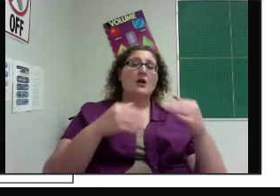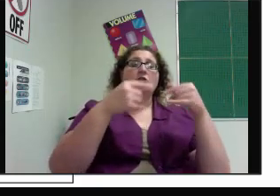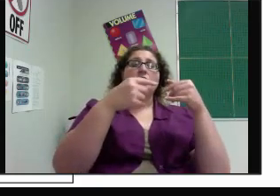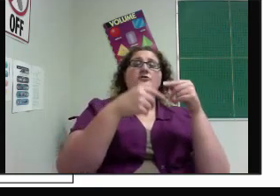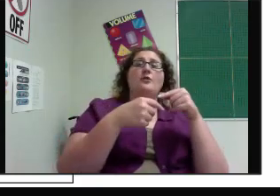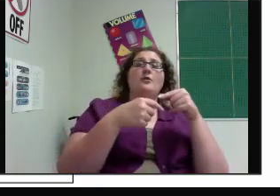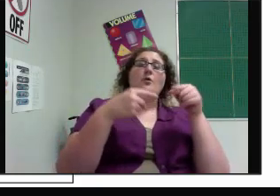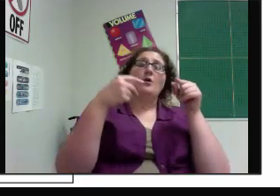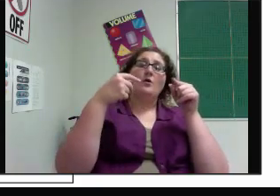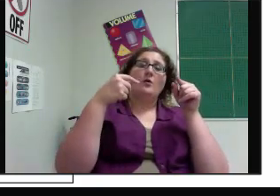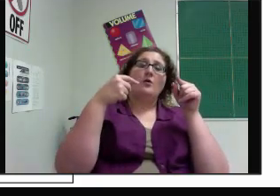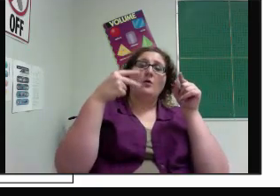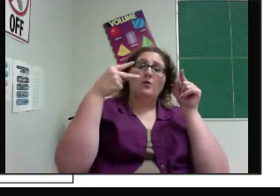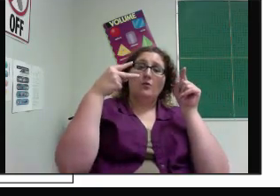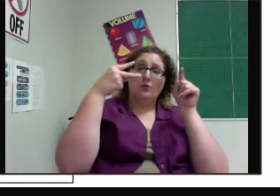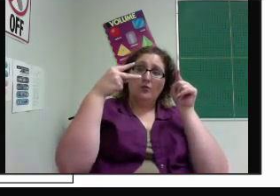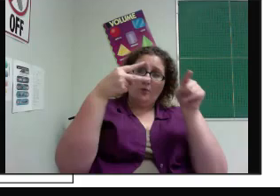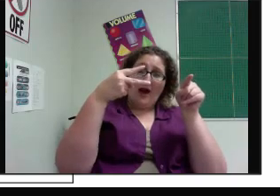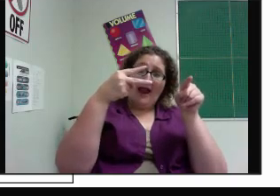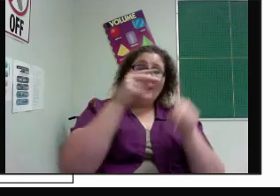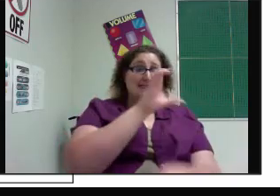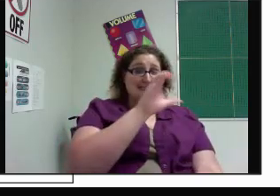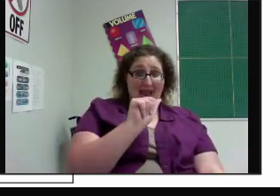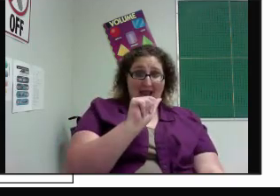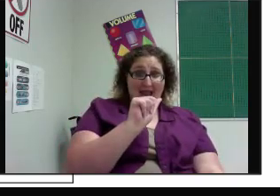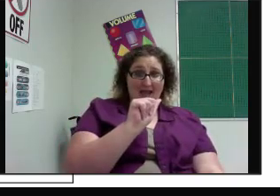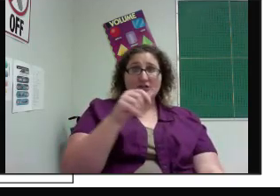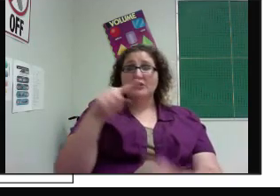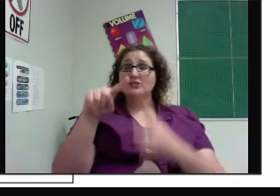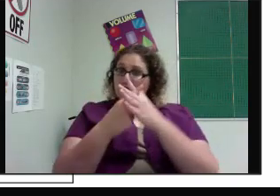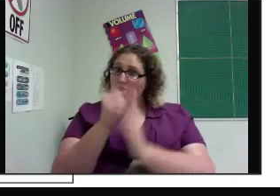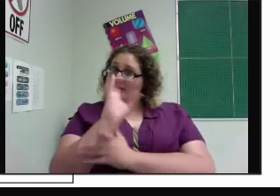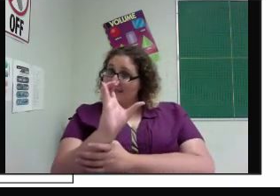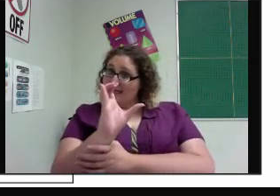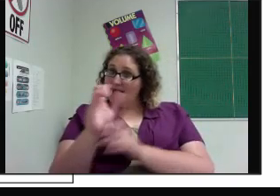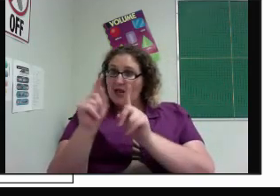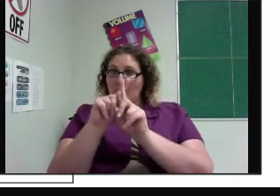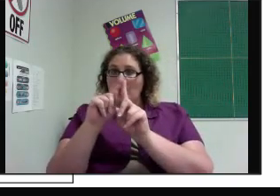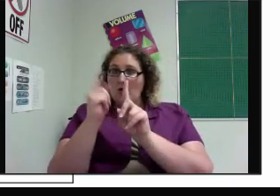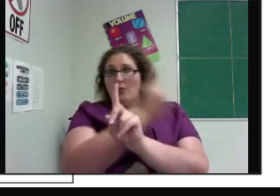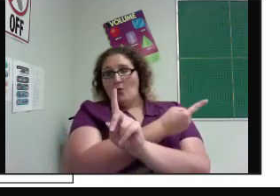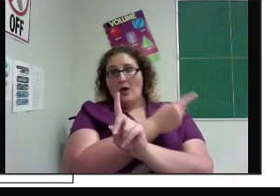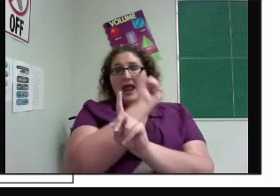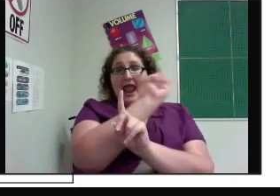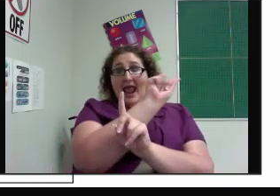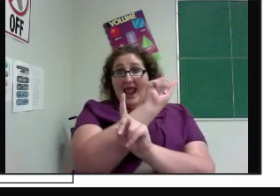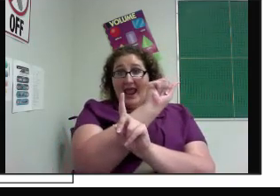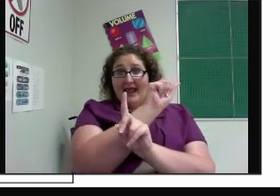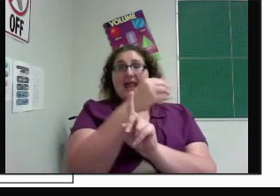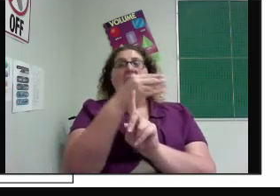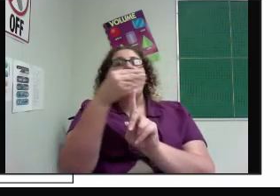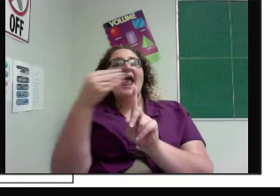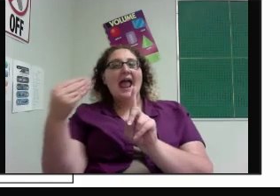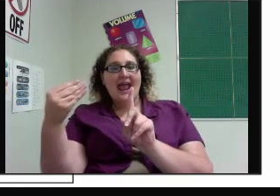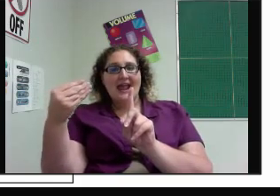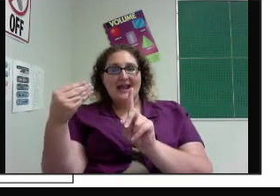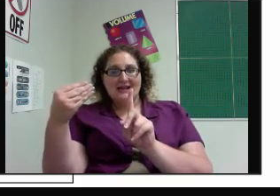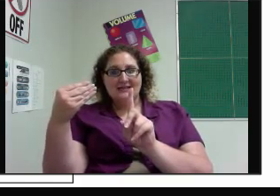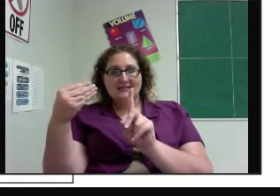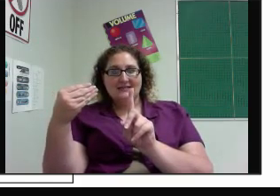ray CA. Notice it's starting at C here and going towards A, and